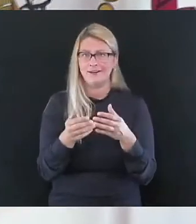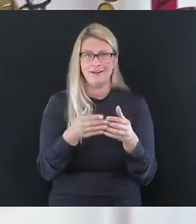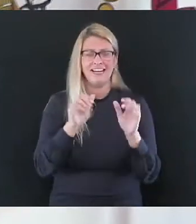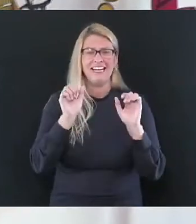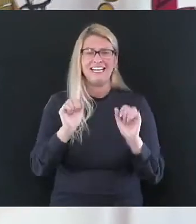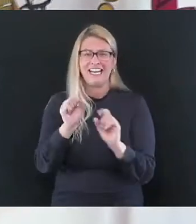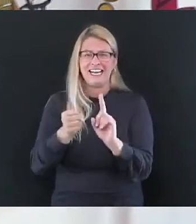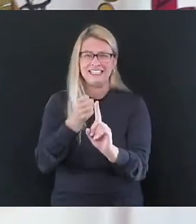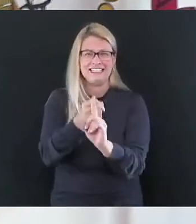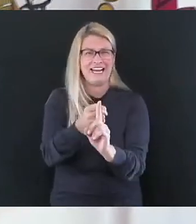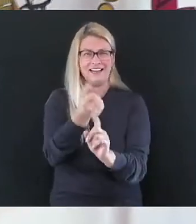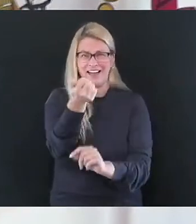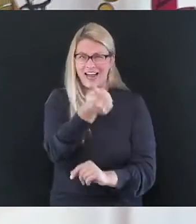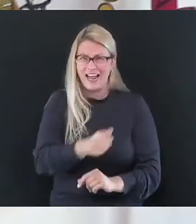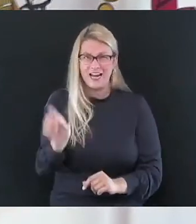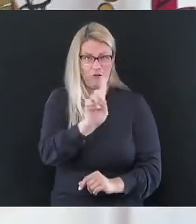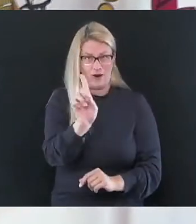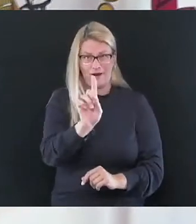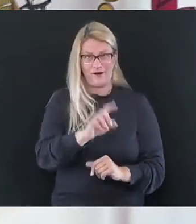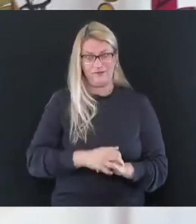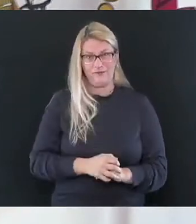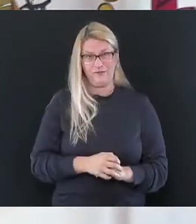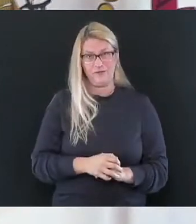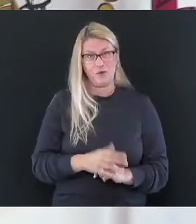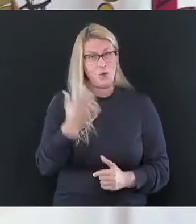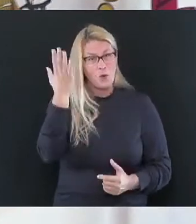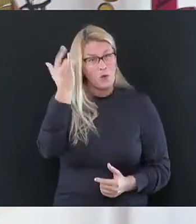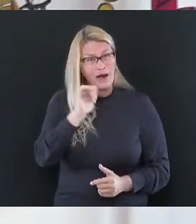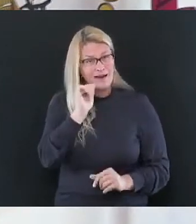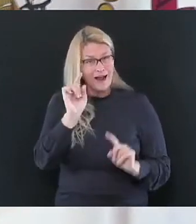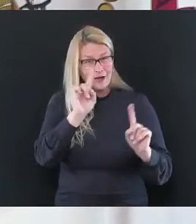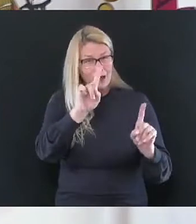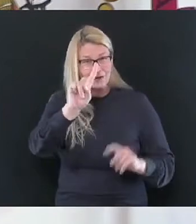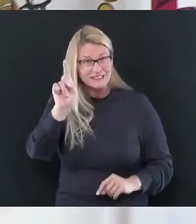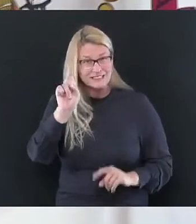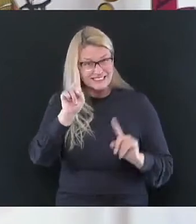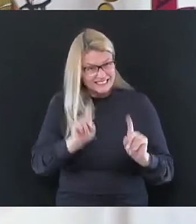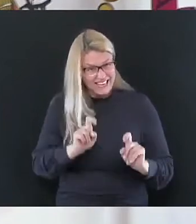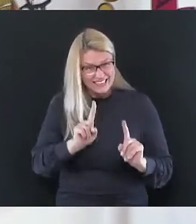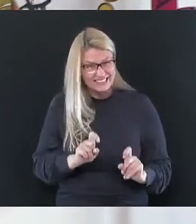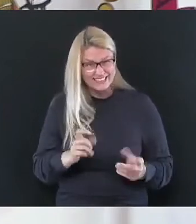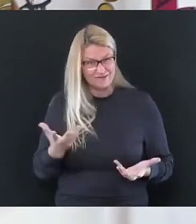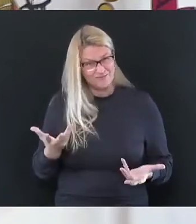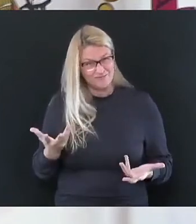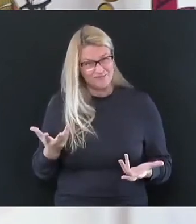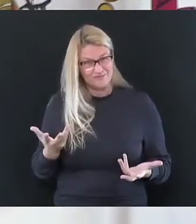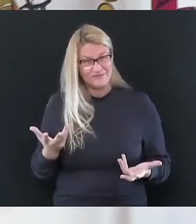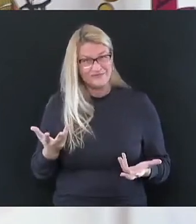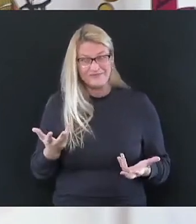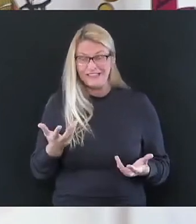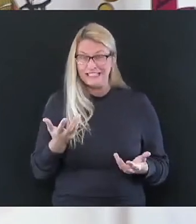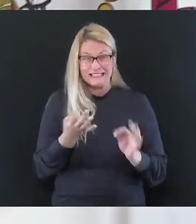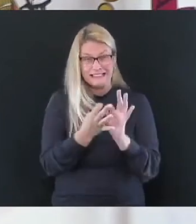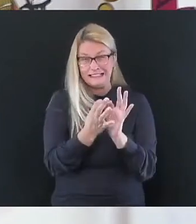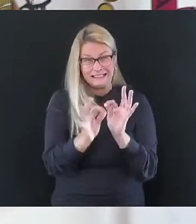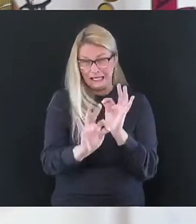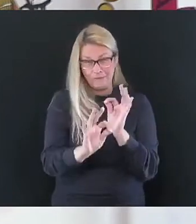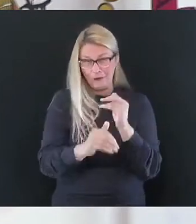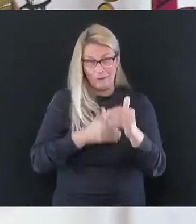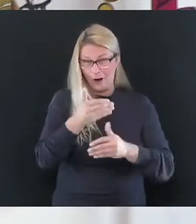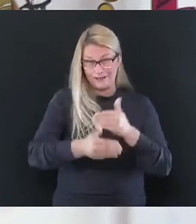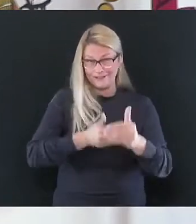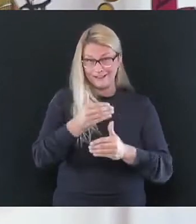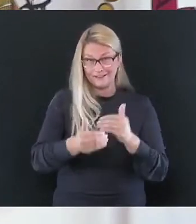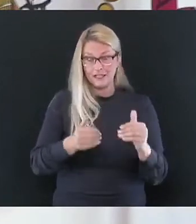everywhere. So why not be tested? It takes almost no time. It absolutely may save